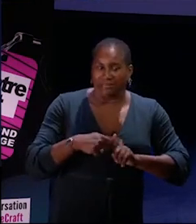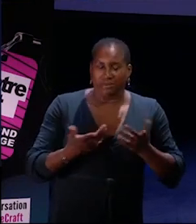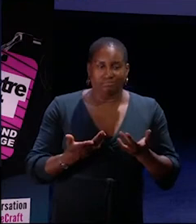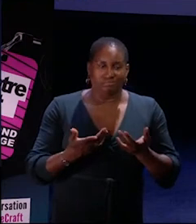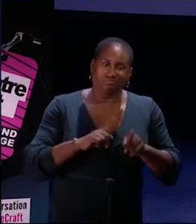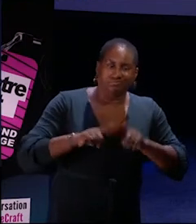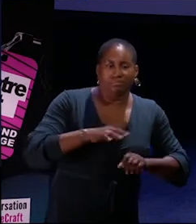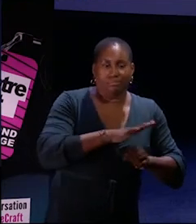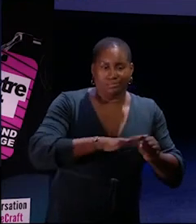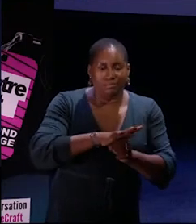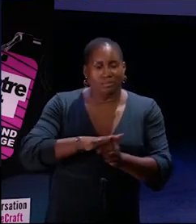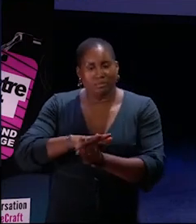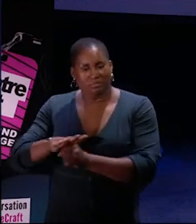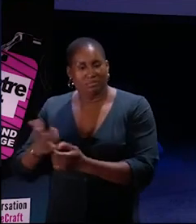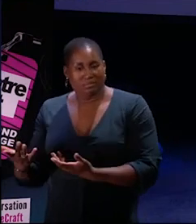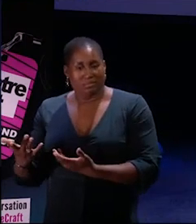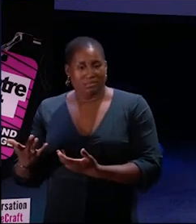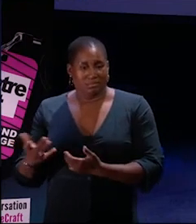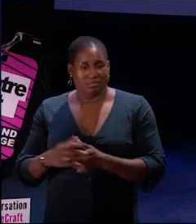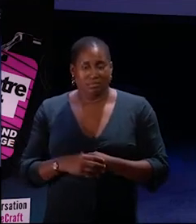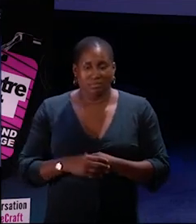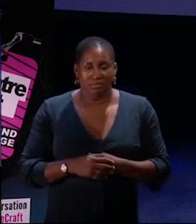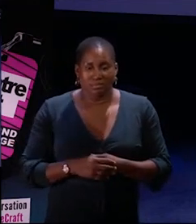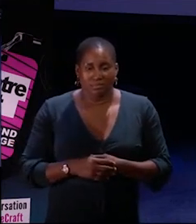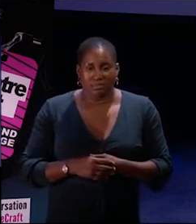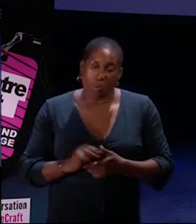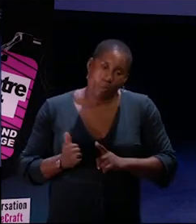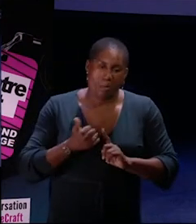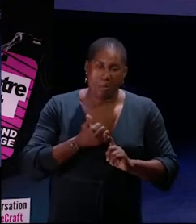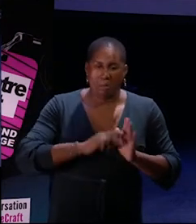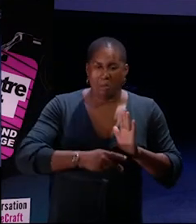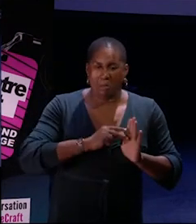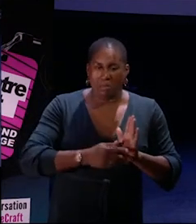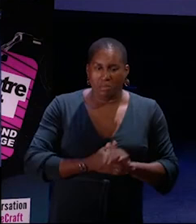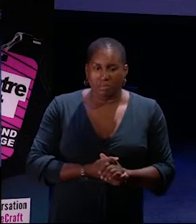yeah, we bring a vitality to organisations, I think. Yeah. Okay.